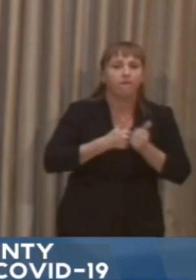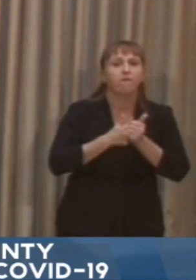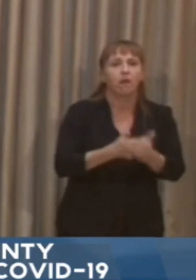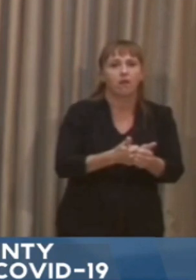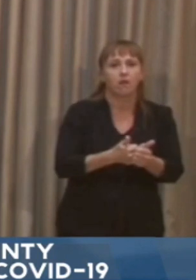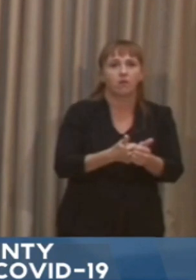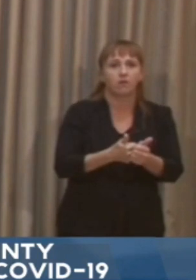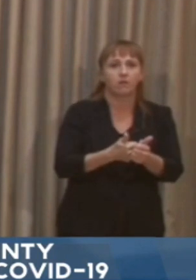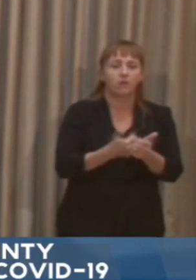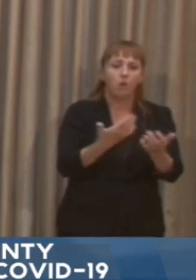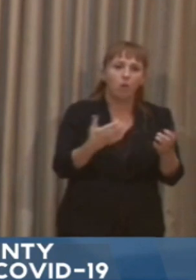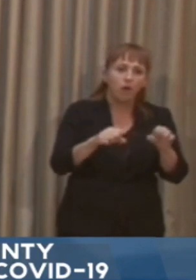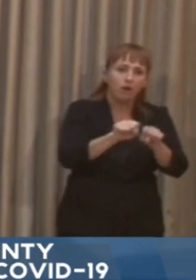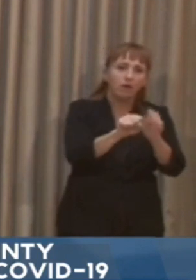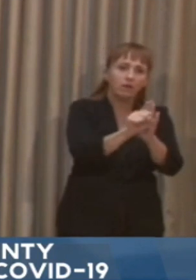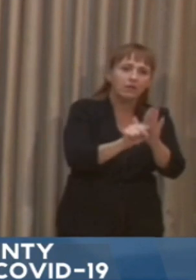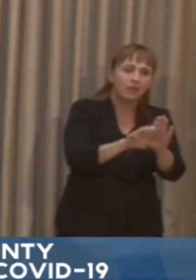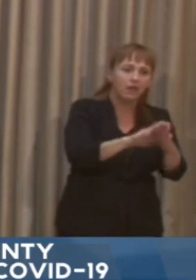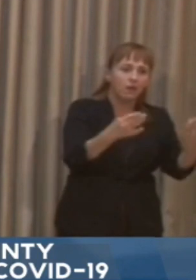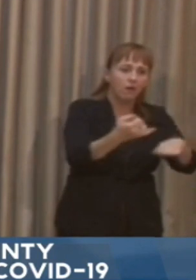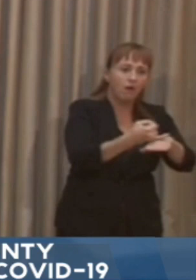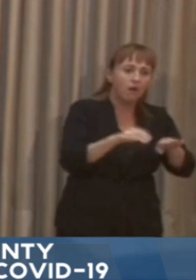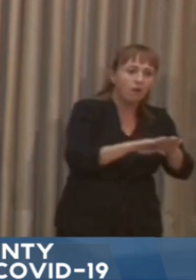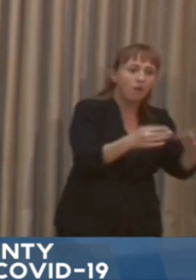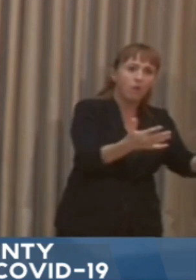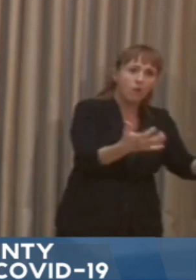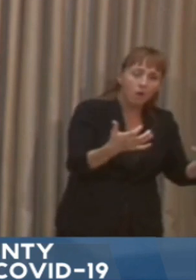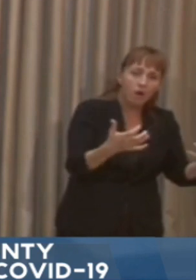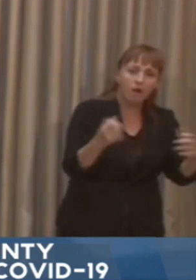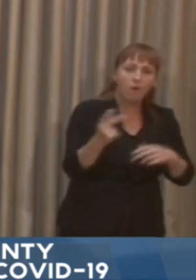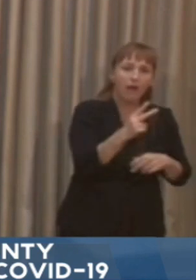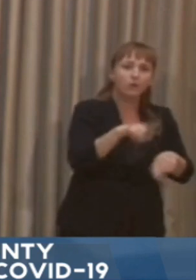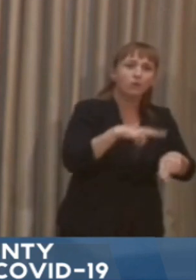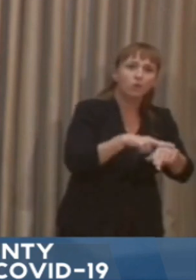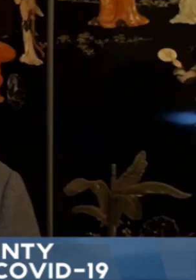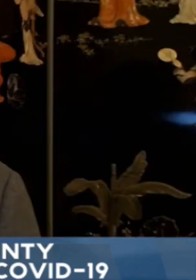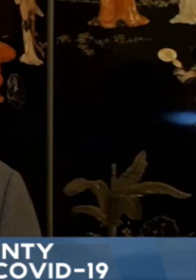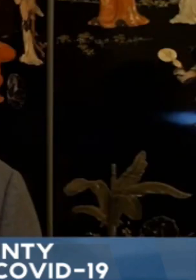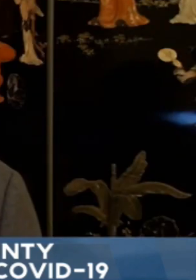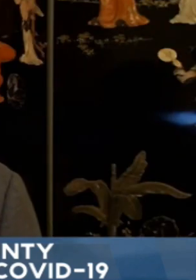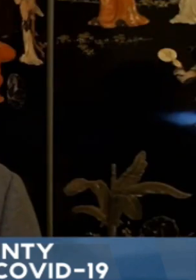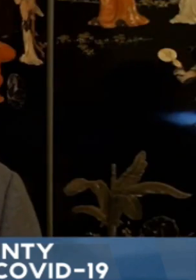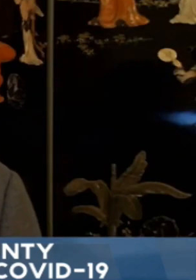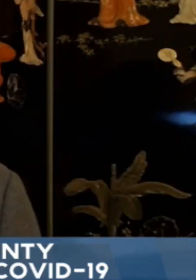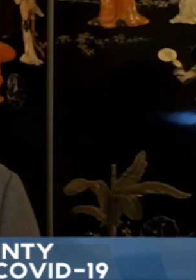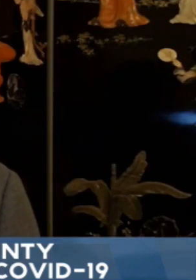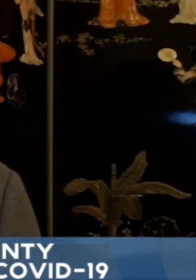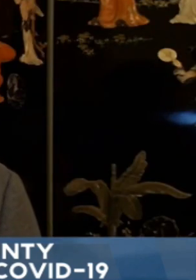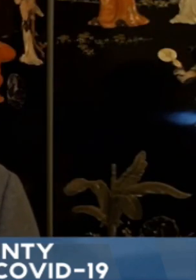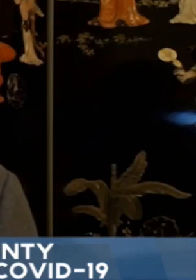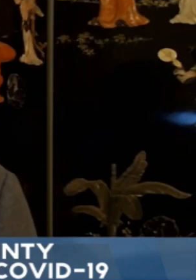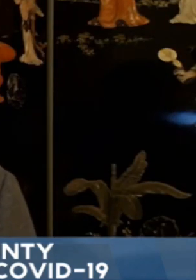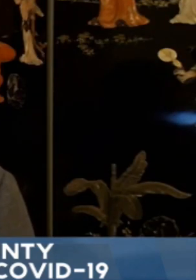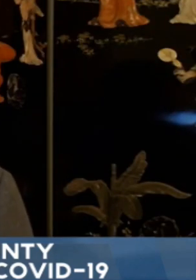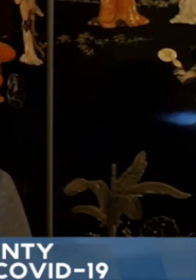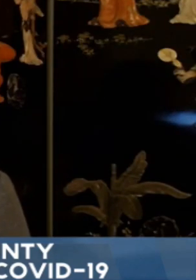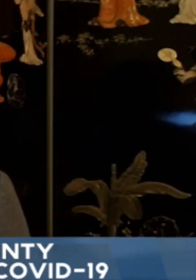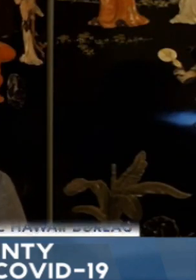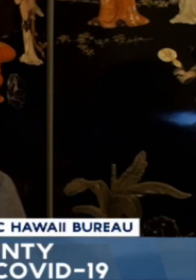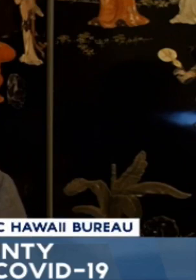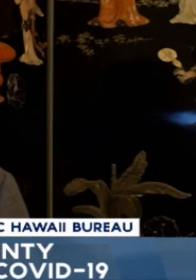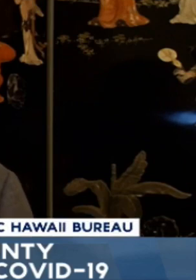get the state open. We need to get our island open. We need to get back to normal. The Hawaii Health Department has